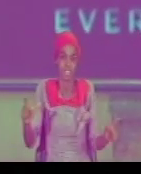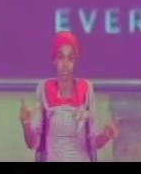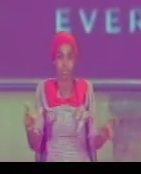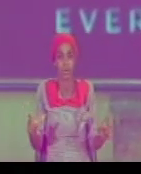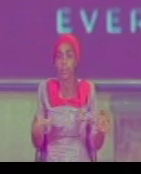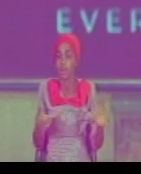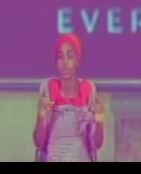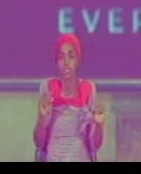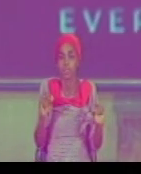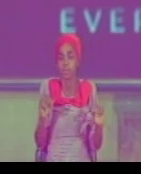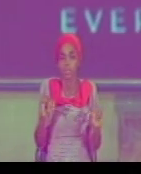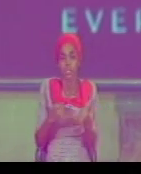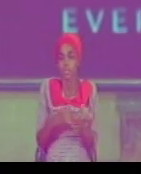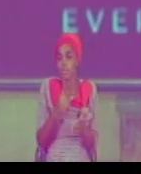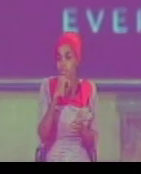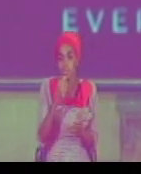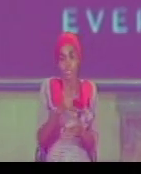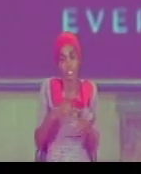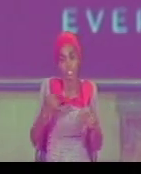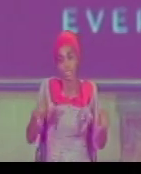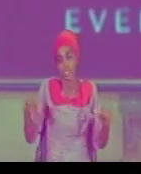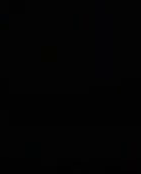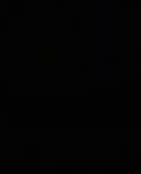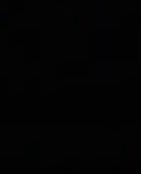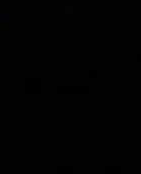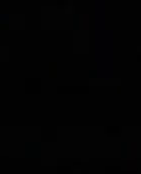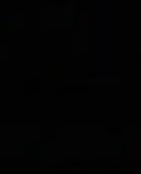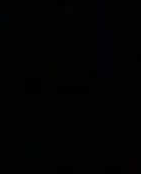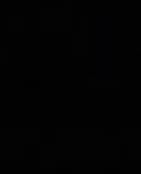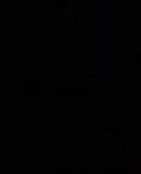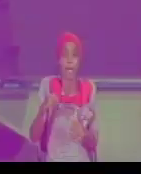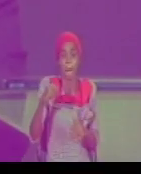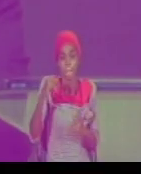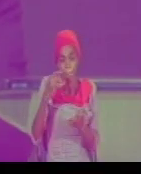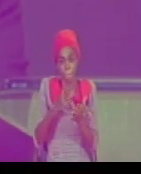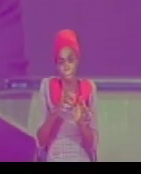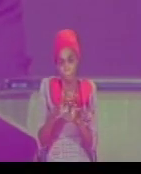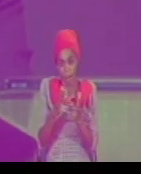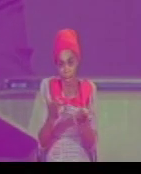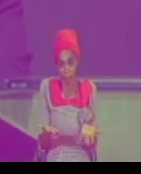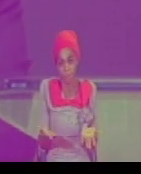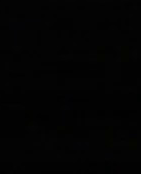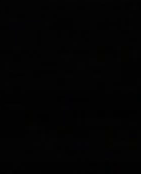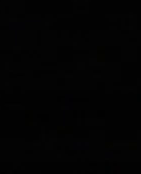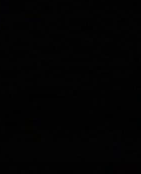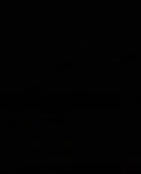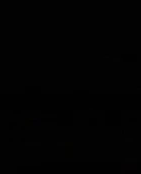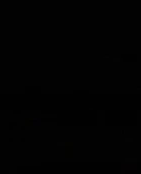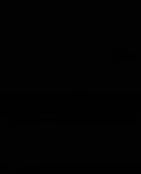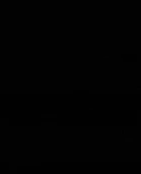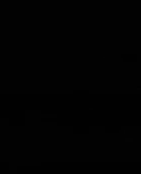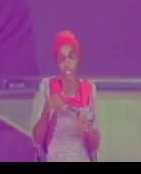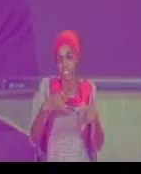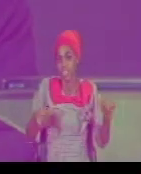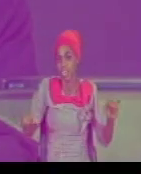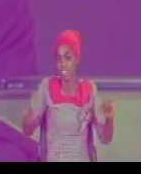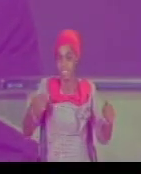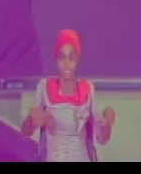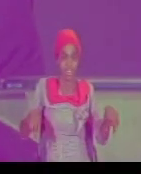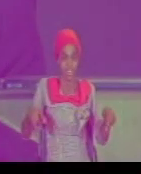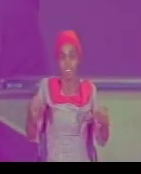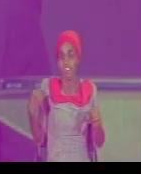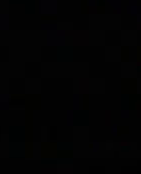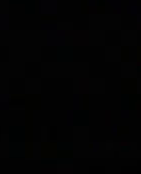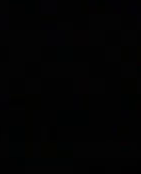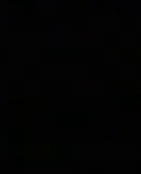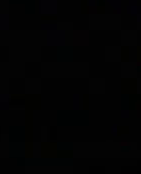of the Bible, I'm sure you know that. It's not the dancing of holy people, righteous people, the saints of God.